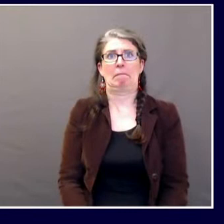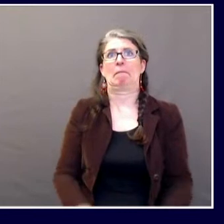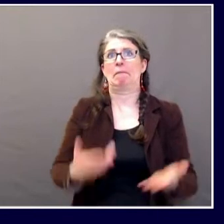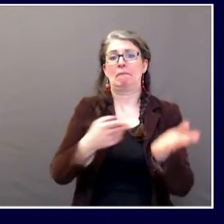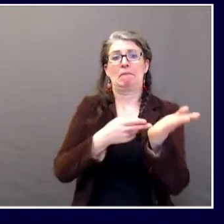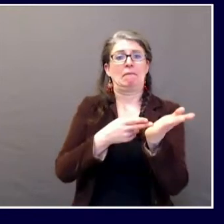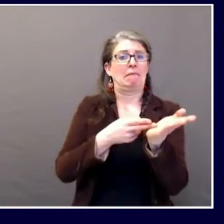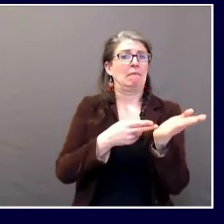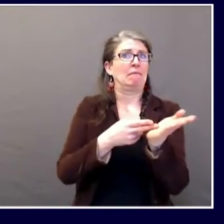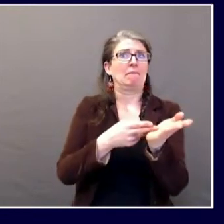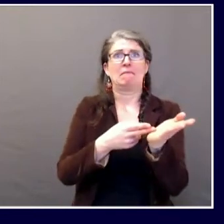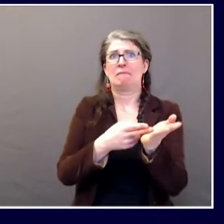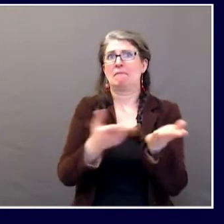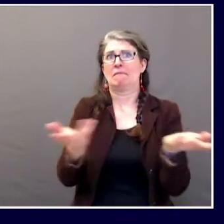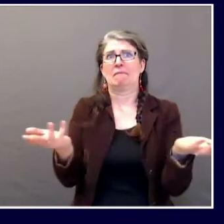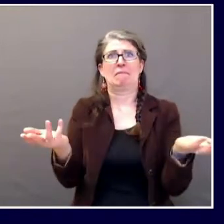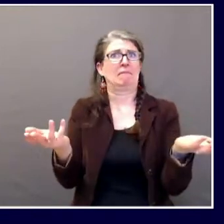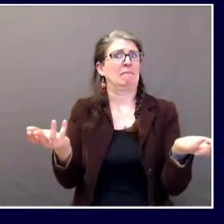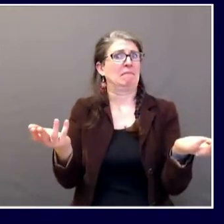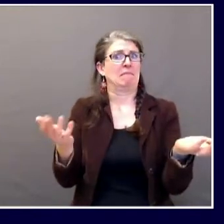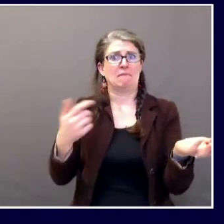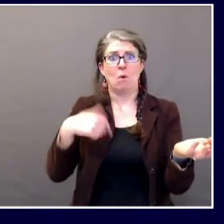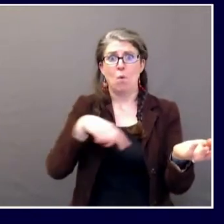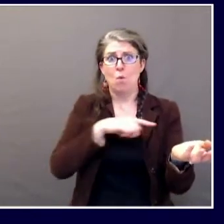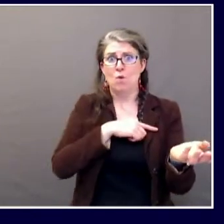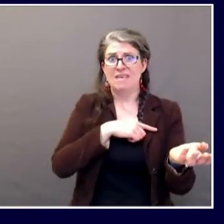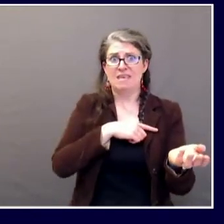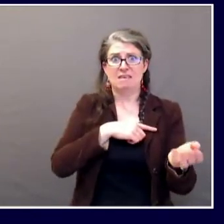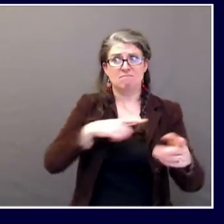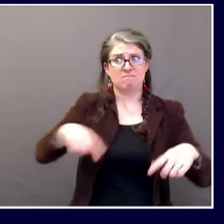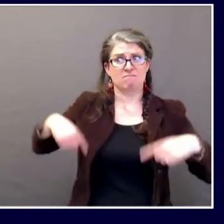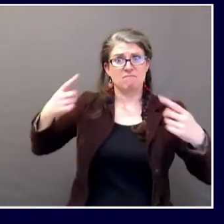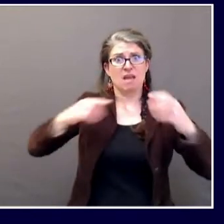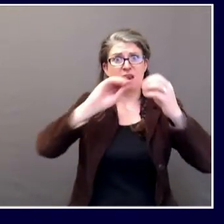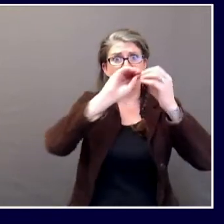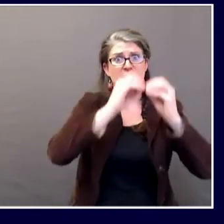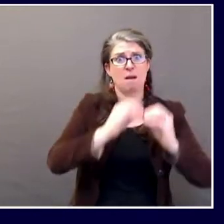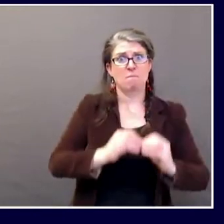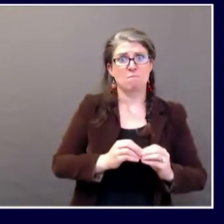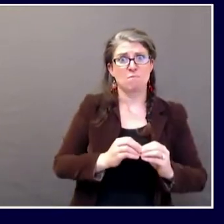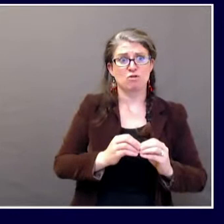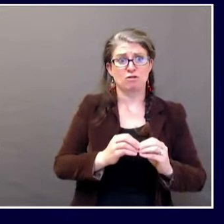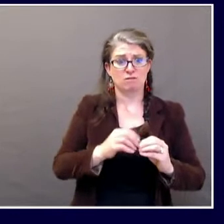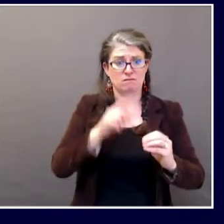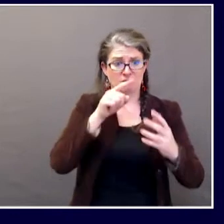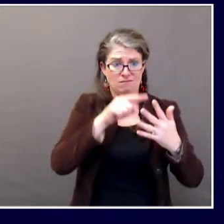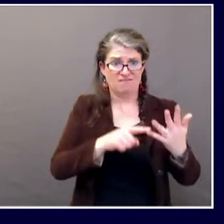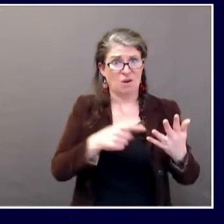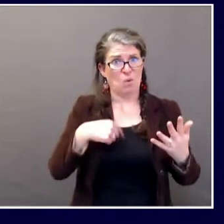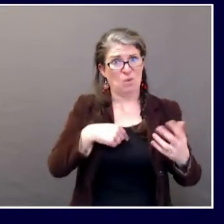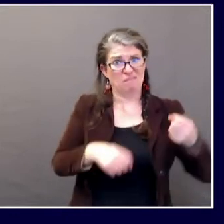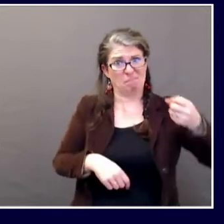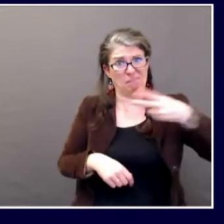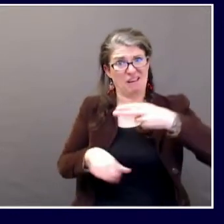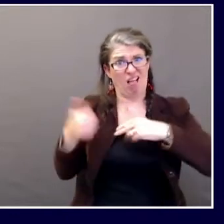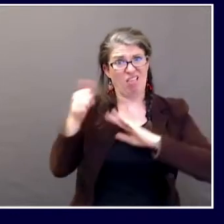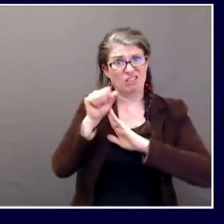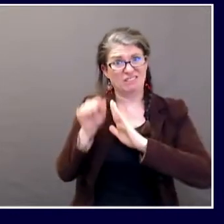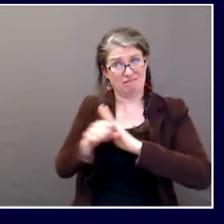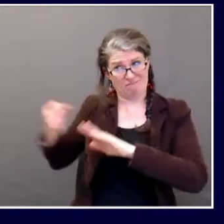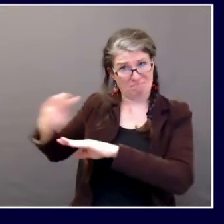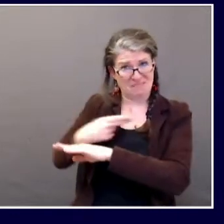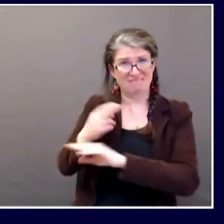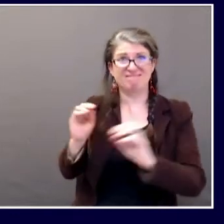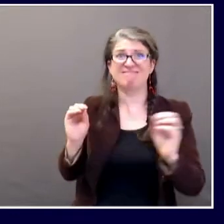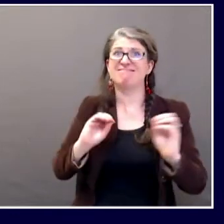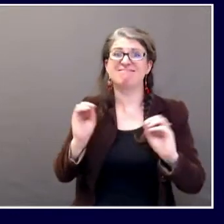the numerous vaccine trackers that have been stood up now, Maine has, since day one, ranked among the top performing